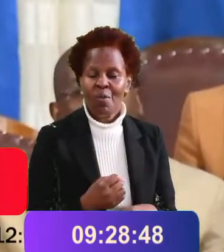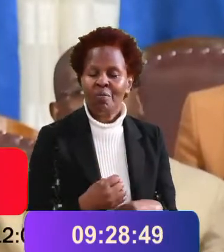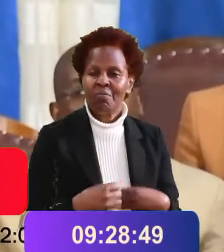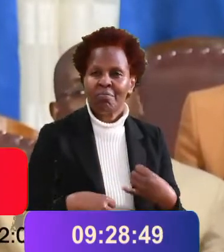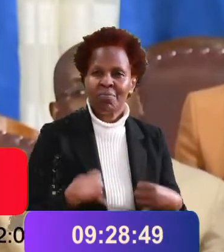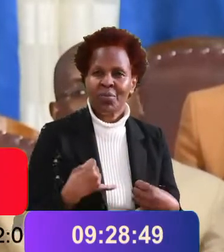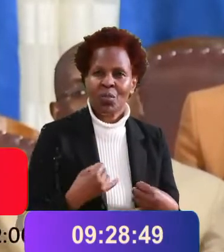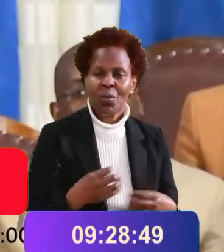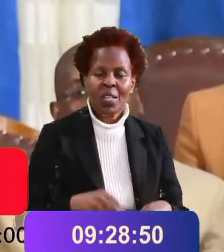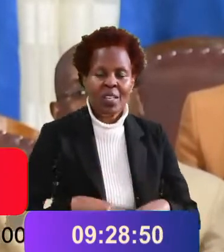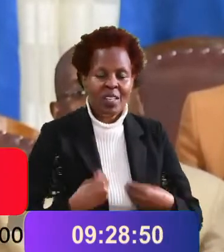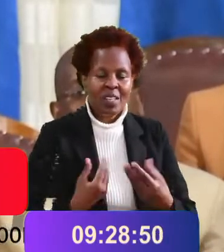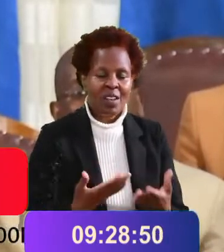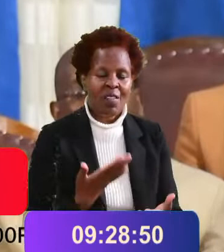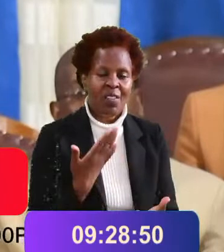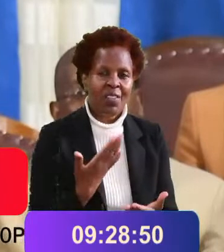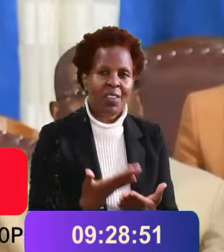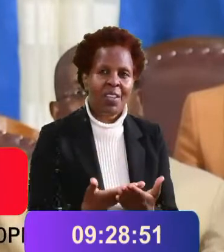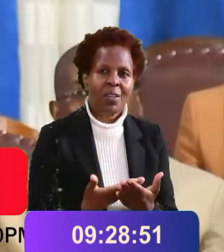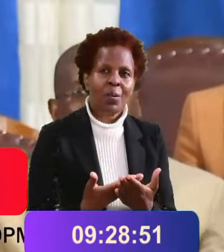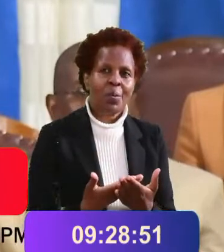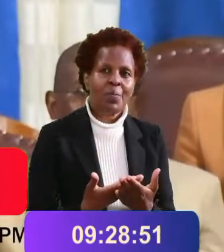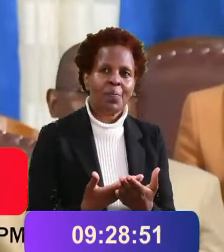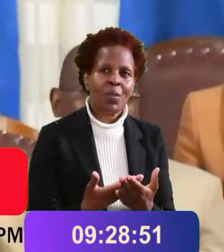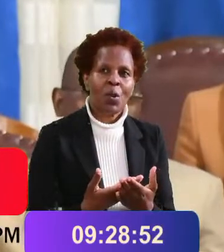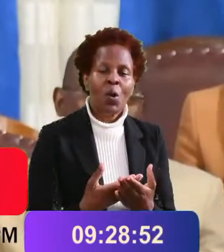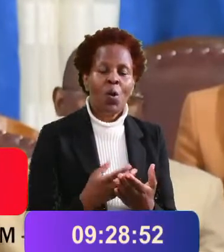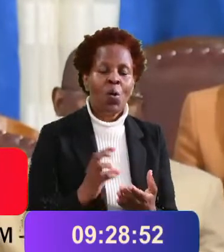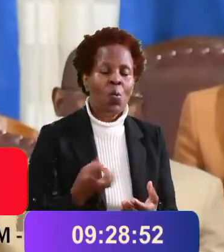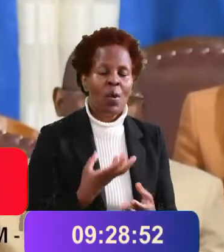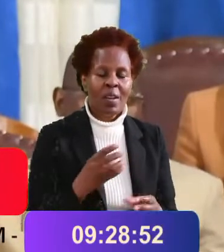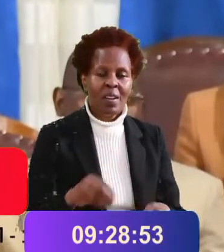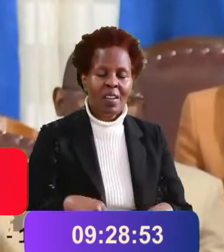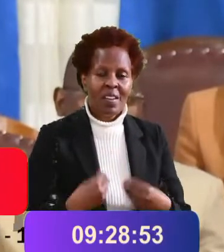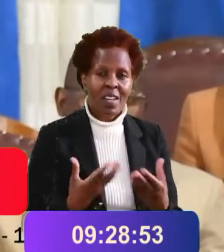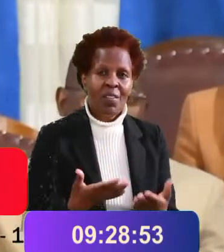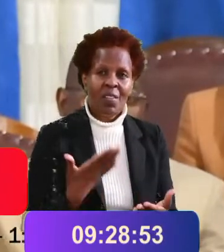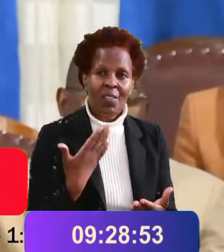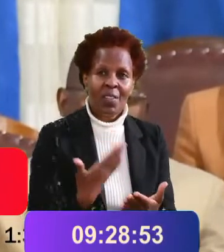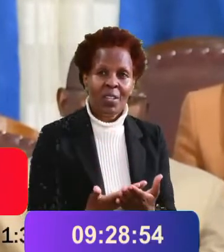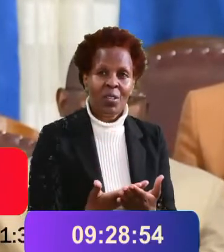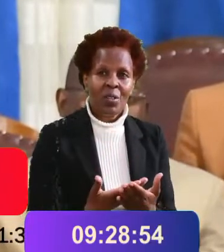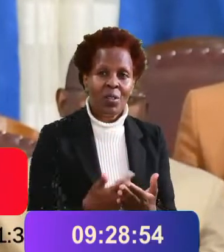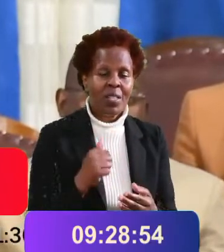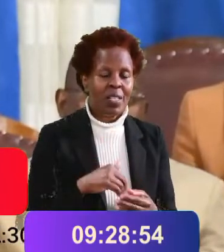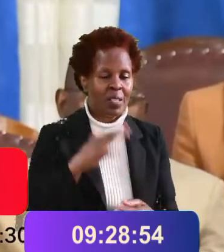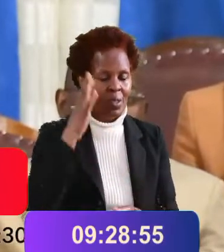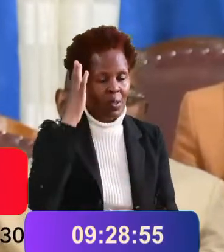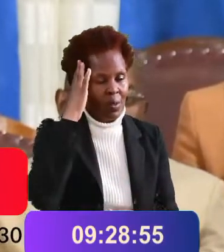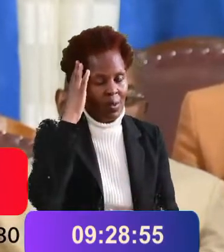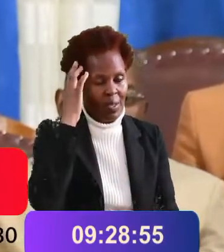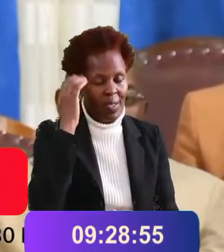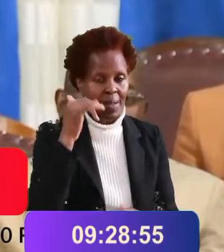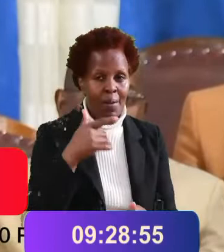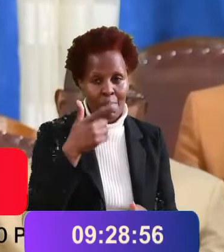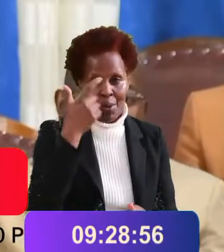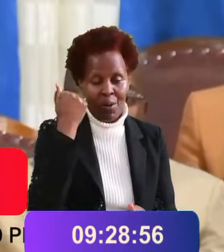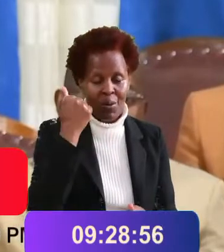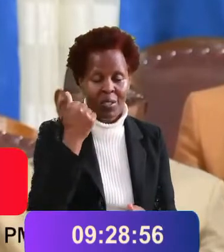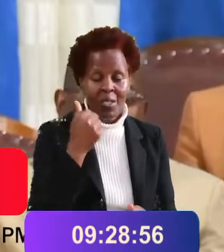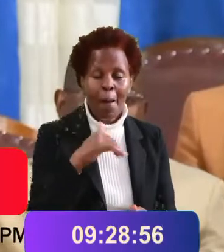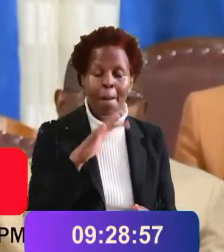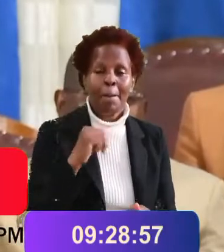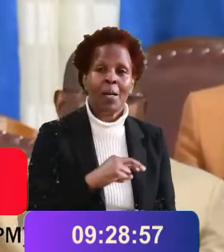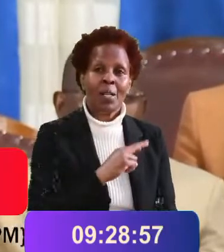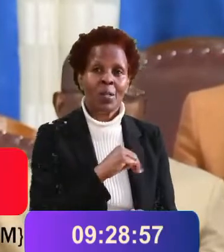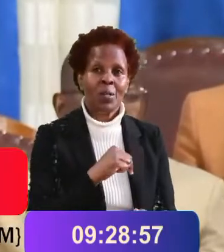thanksgiving. We offer thanksgiving. We offer our thanksgiving in knowledge because by nature we